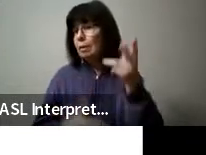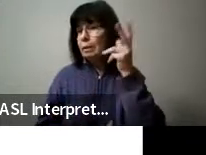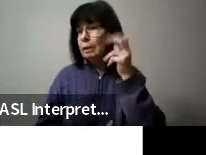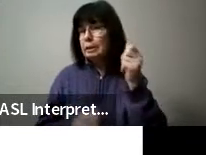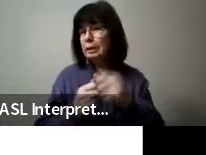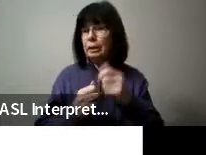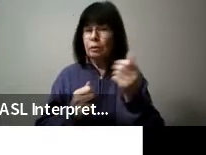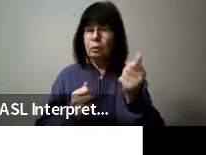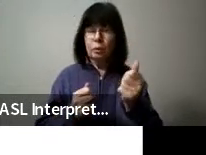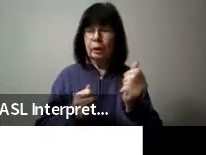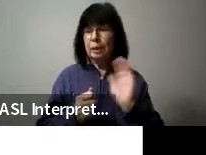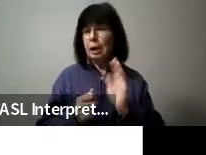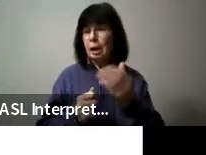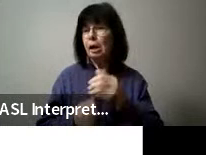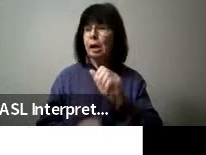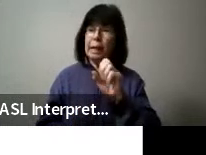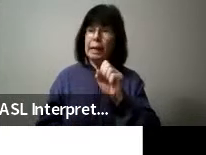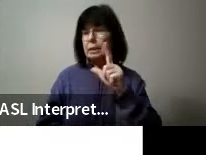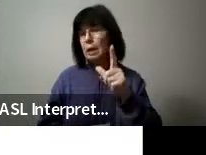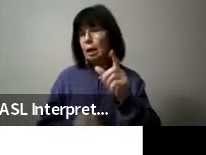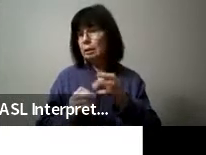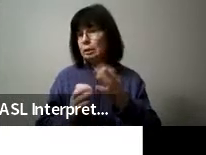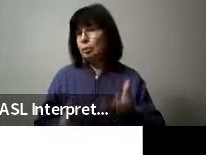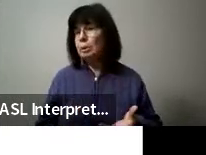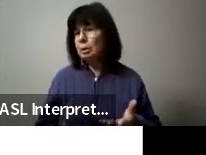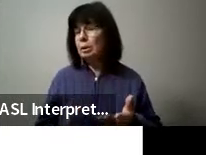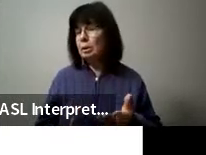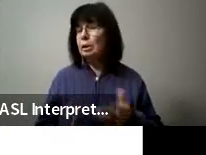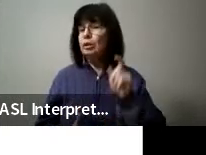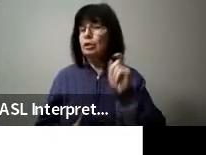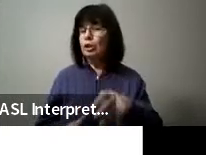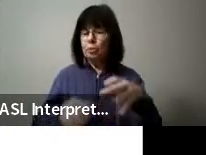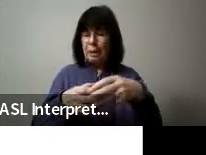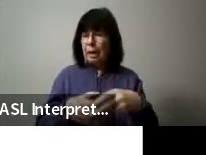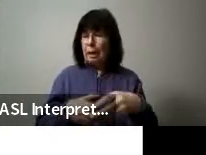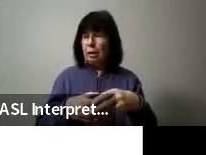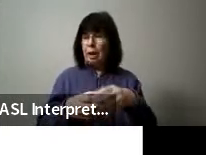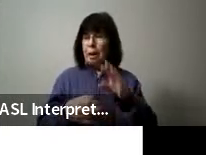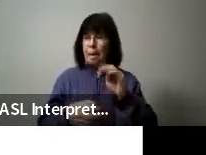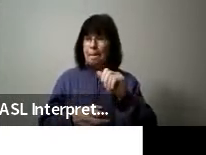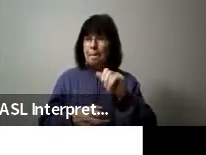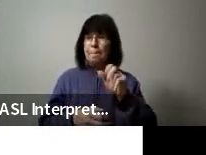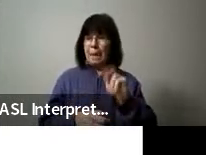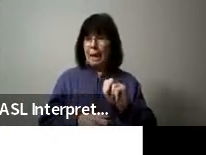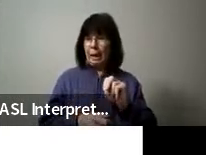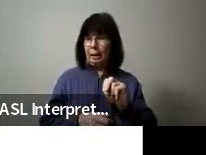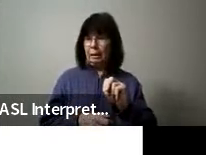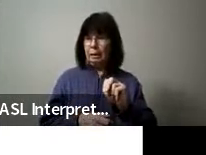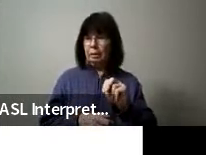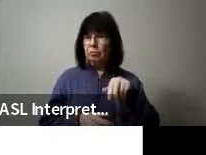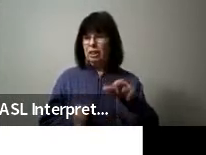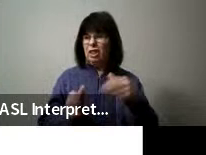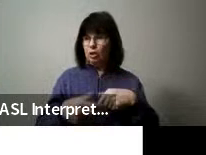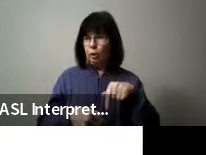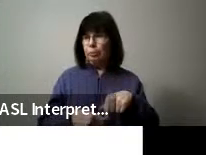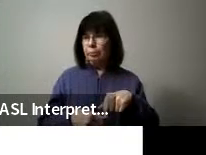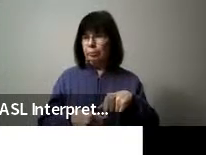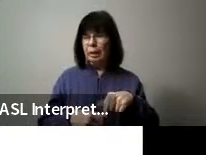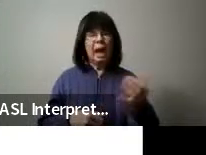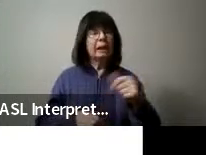with our ASL interpreters. Those people need to be in this main room. So you can come into this room at any